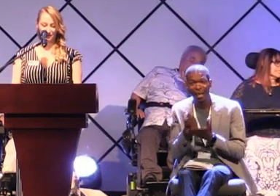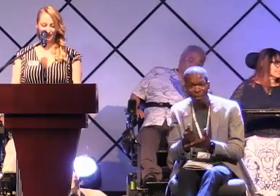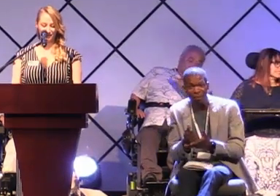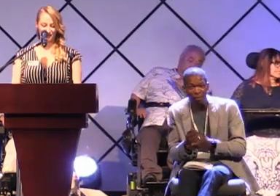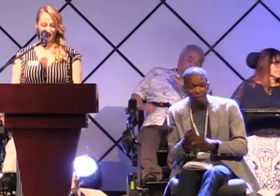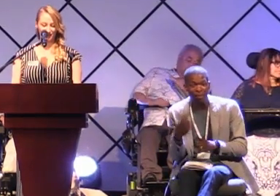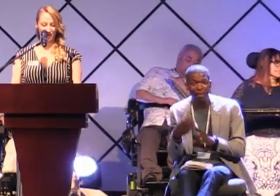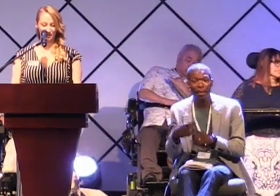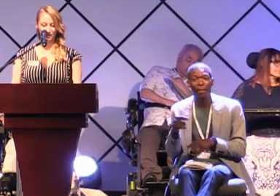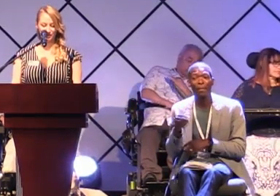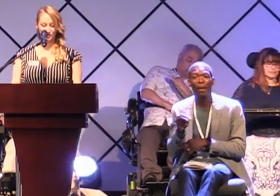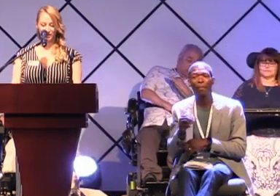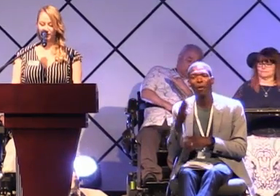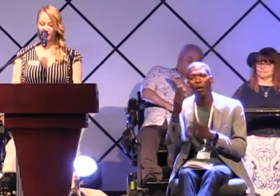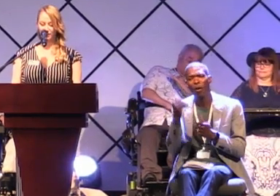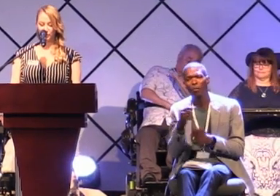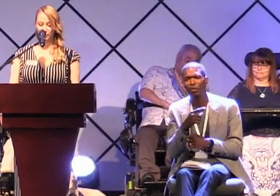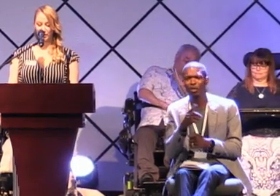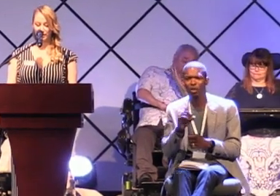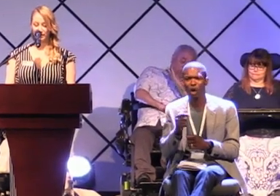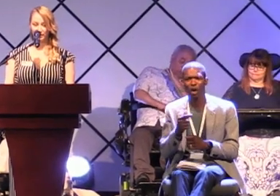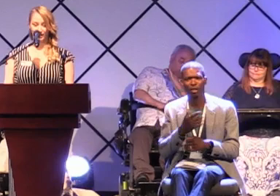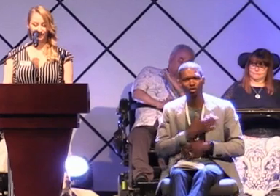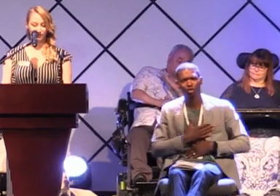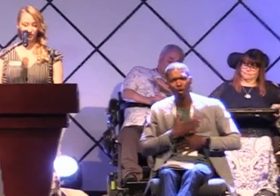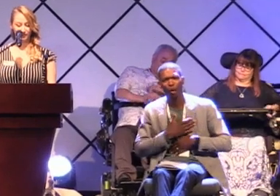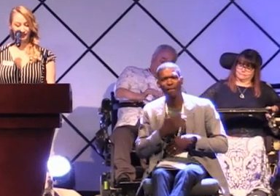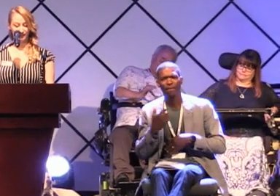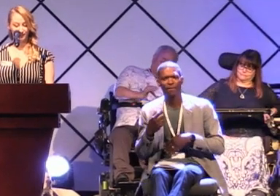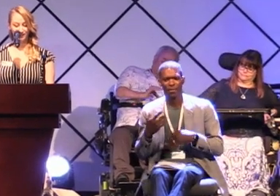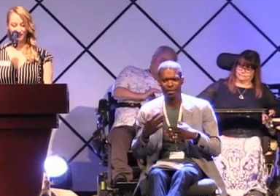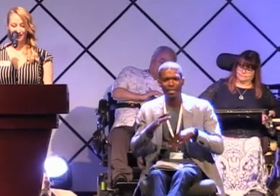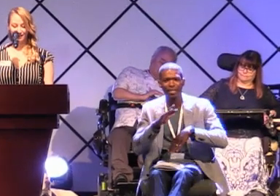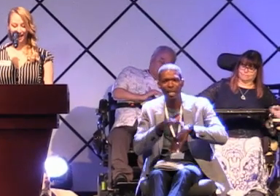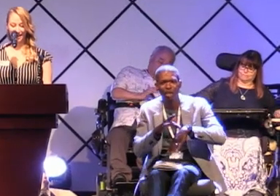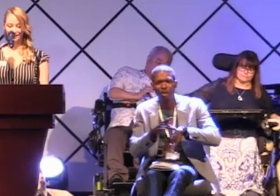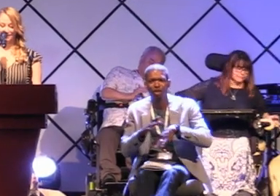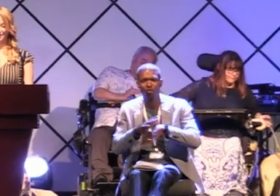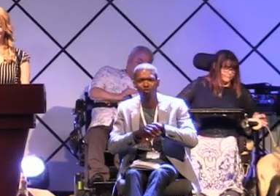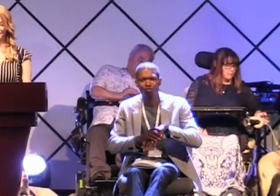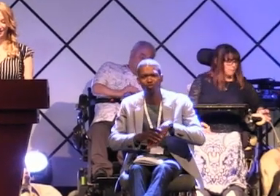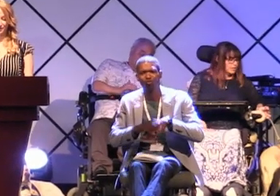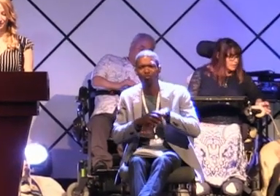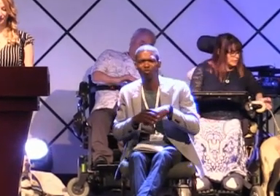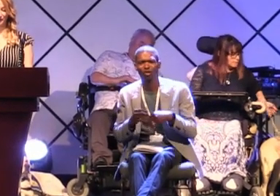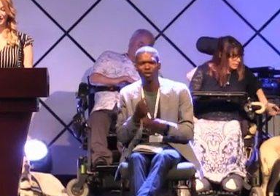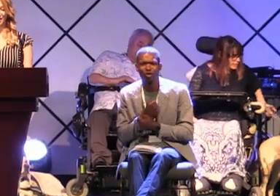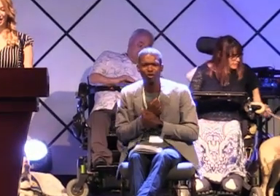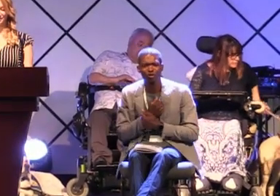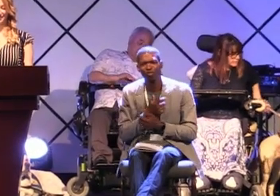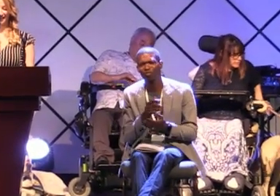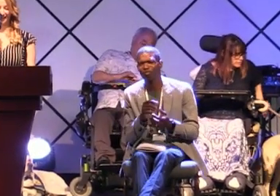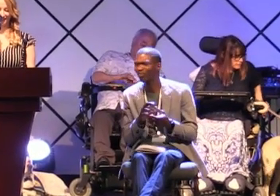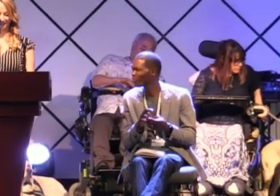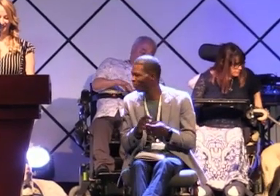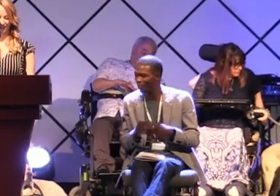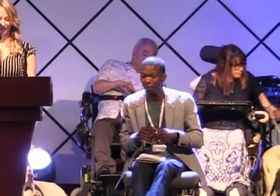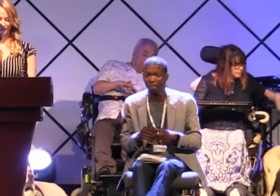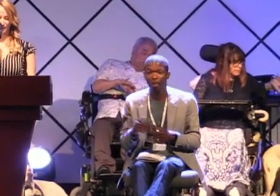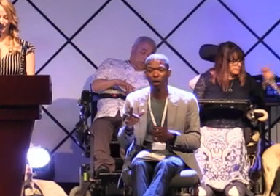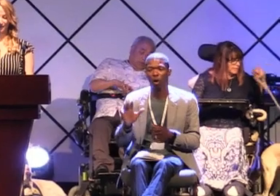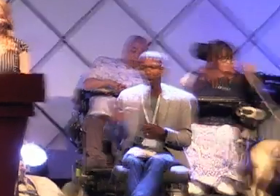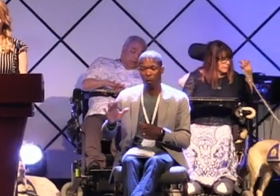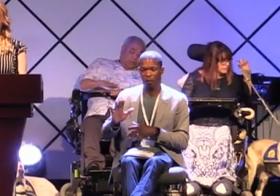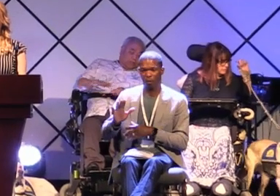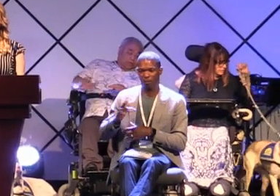also hoping for a dog who enjoys physical praise and likes to lean. After seeing Pam's cool and confident handling